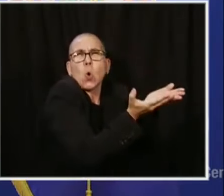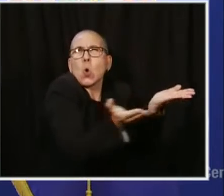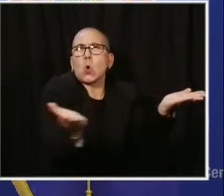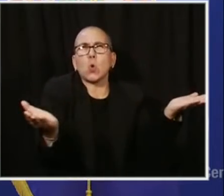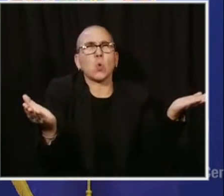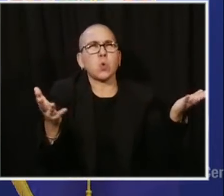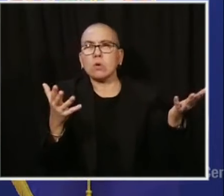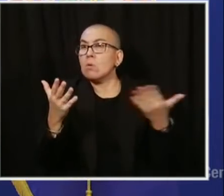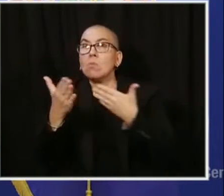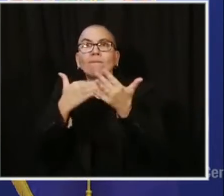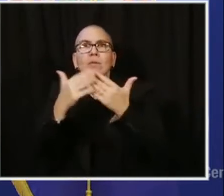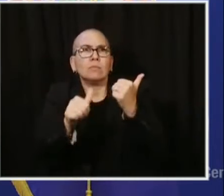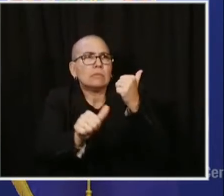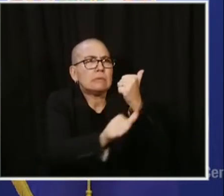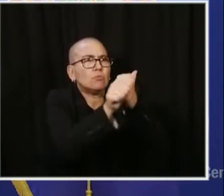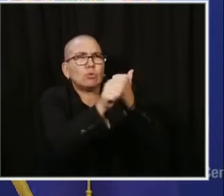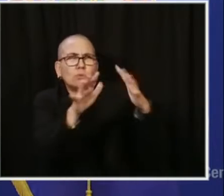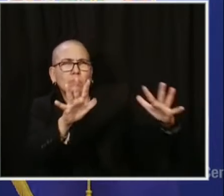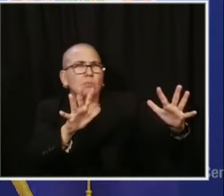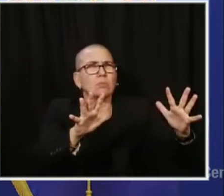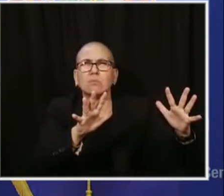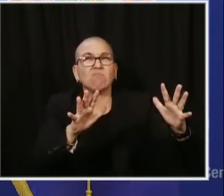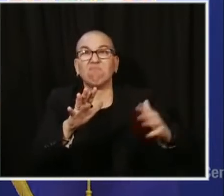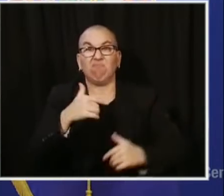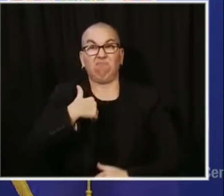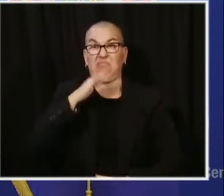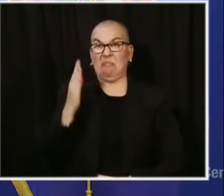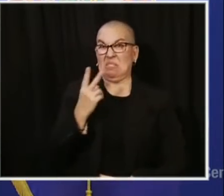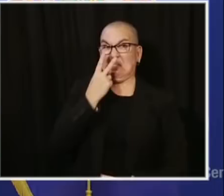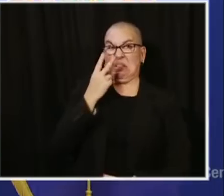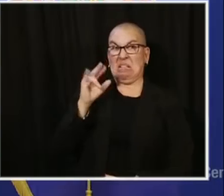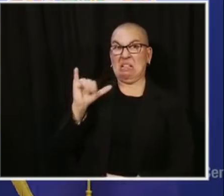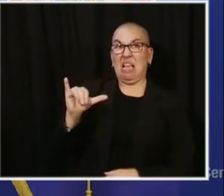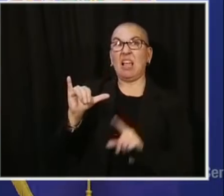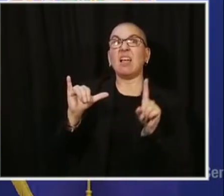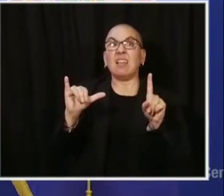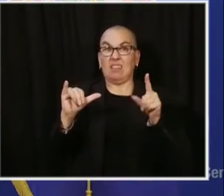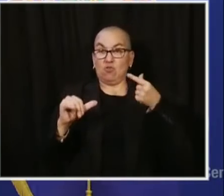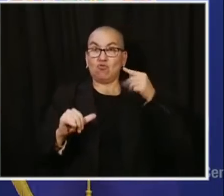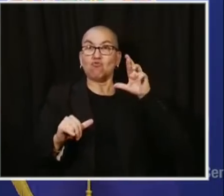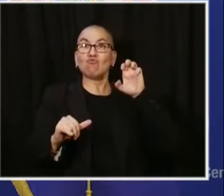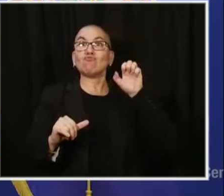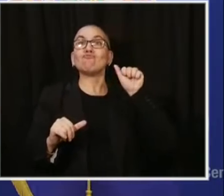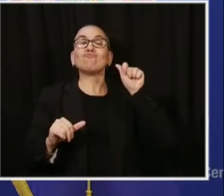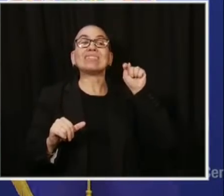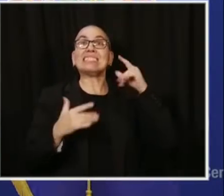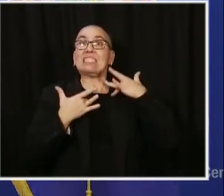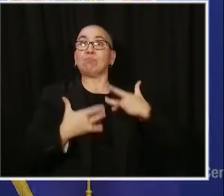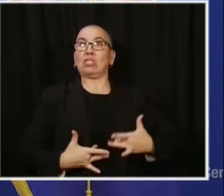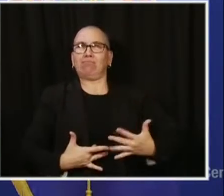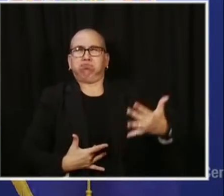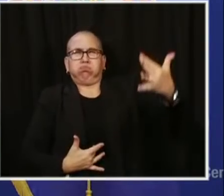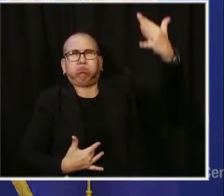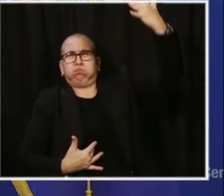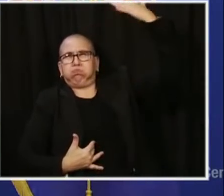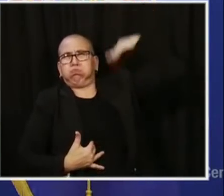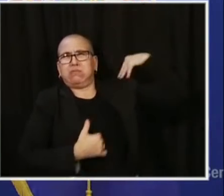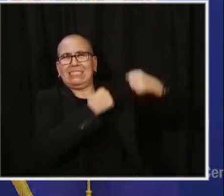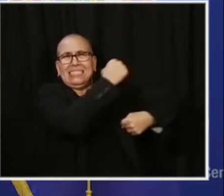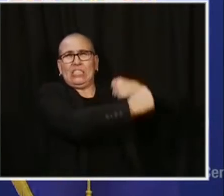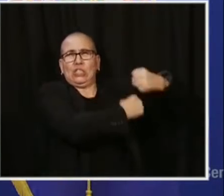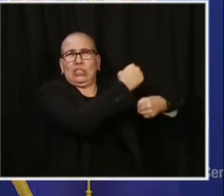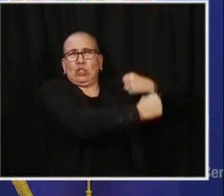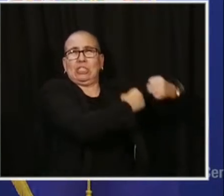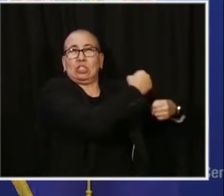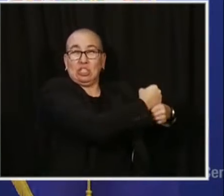us, almost all of us, have never seen since the Great Depression. Only those that are of our seniors have seen anything close to this. And I'd